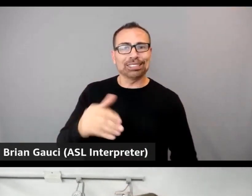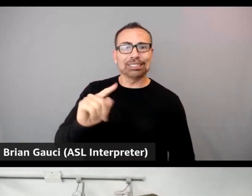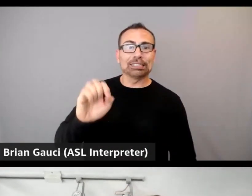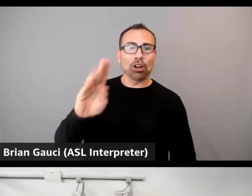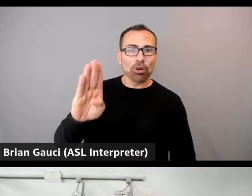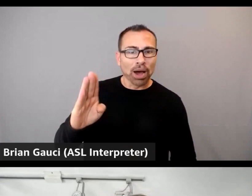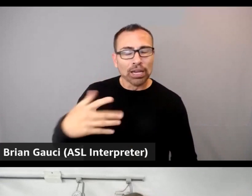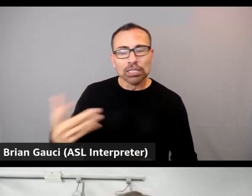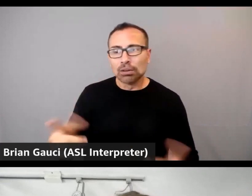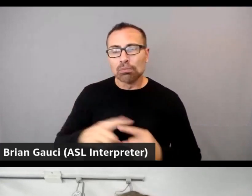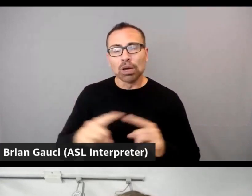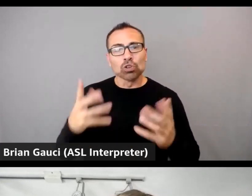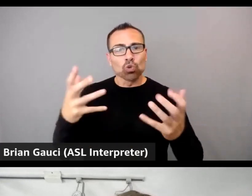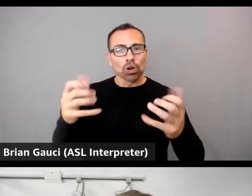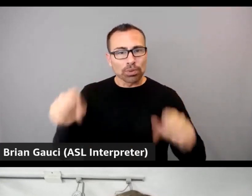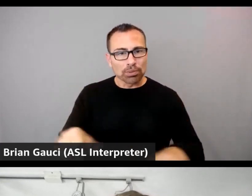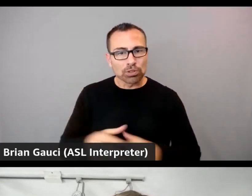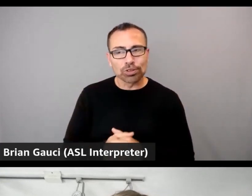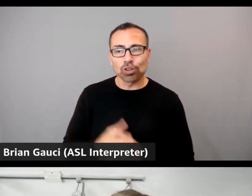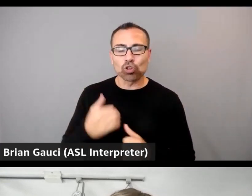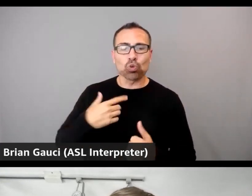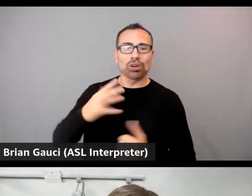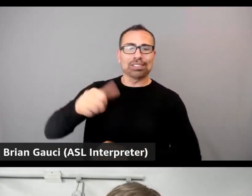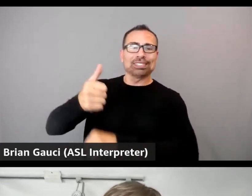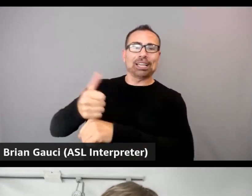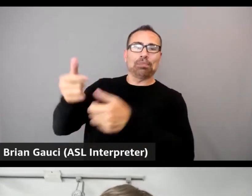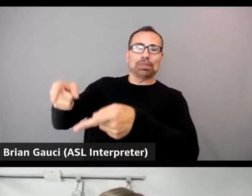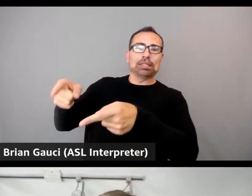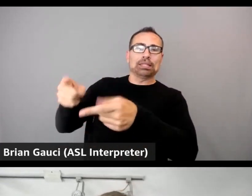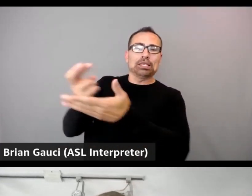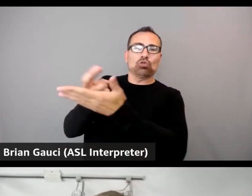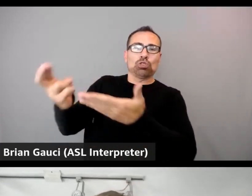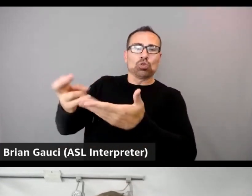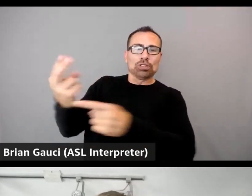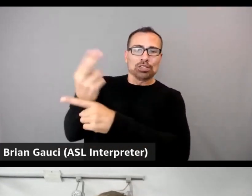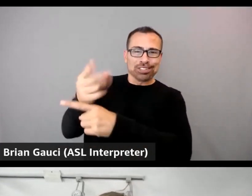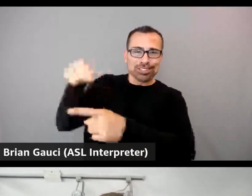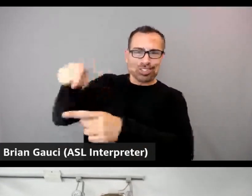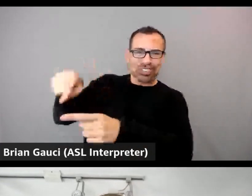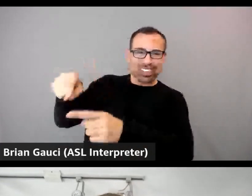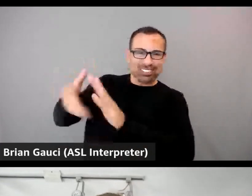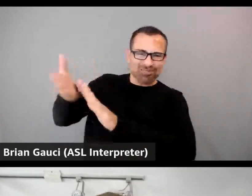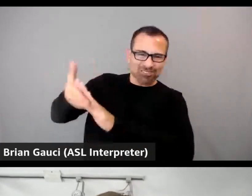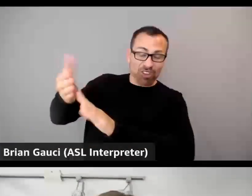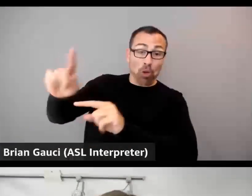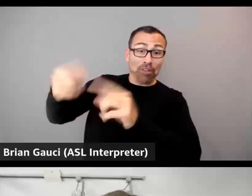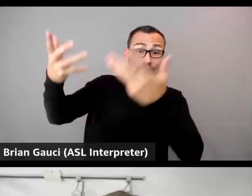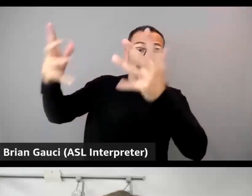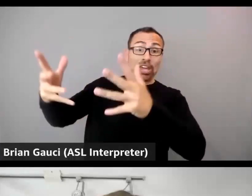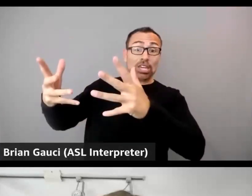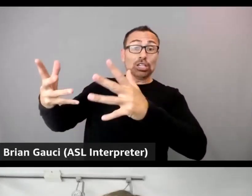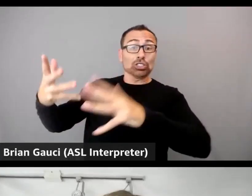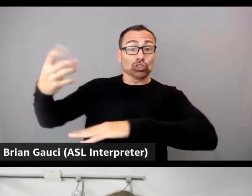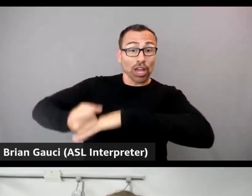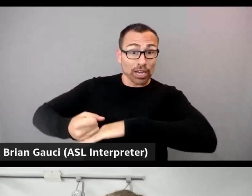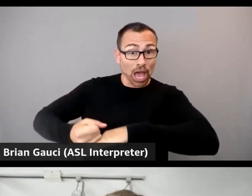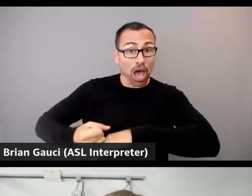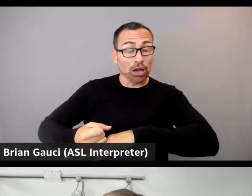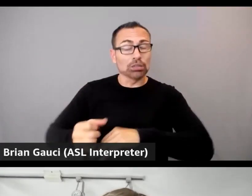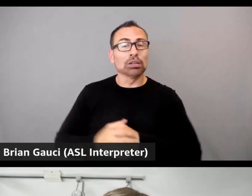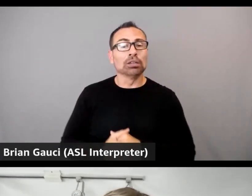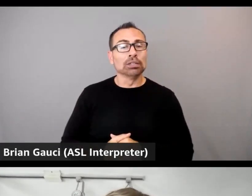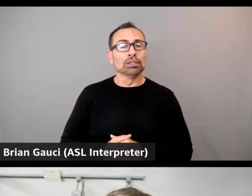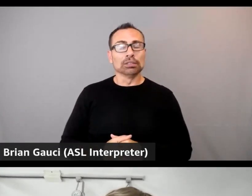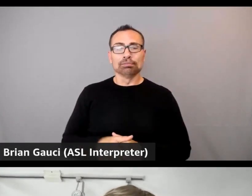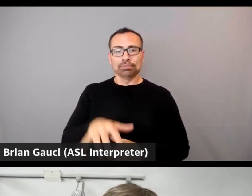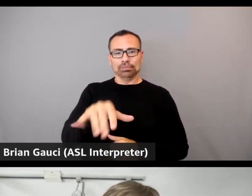these resources, shut them down when we're done. That's gonna be great. Yeah, exactly. And that's what we've hearing back from a lot of customers, is